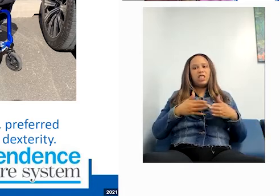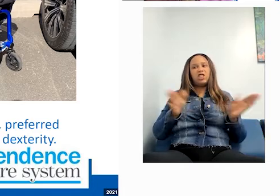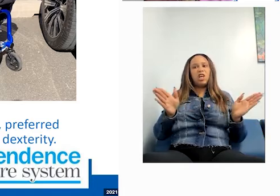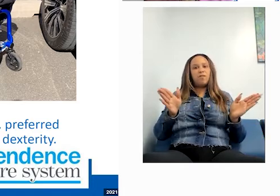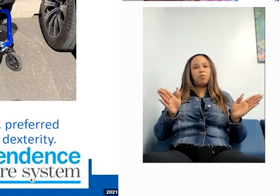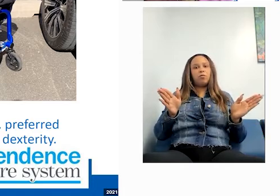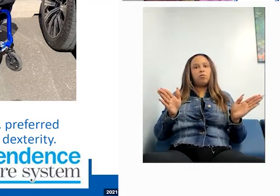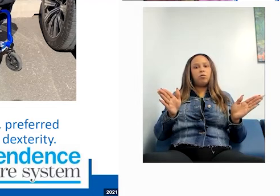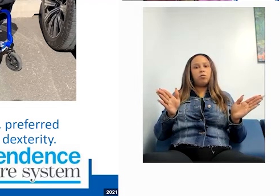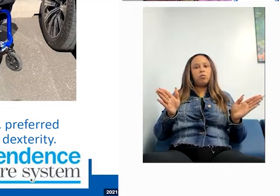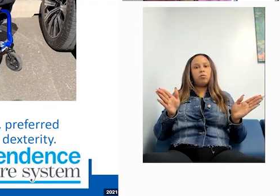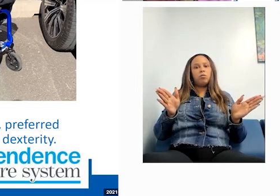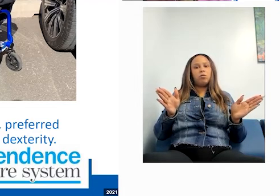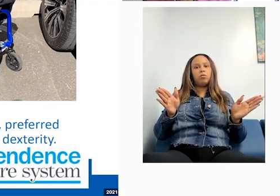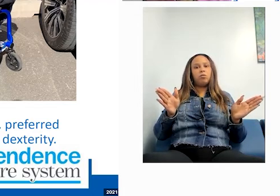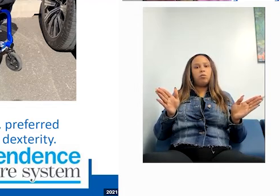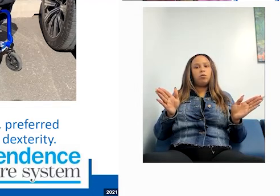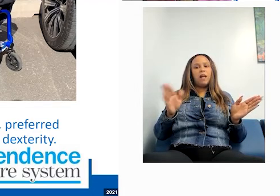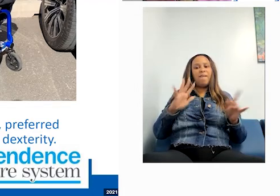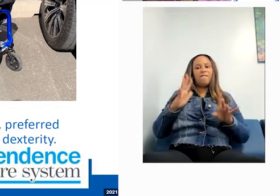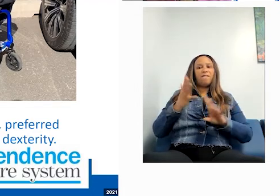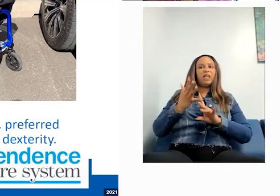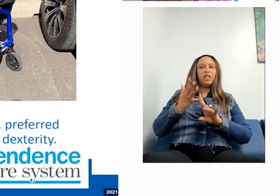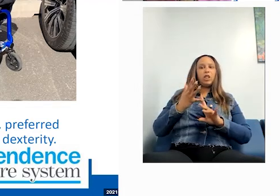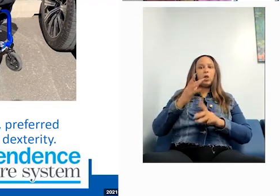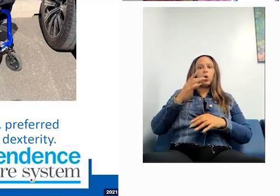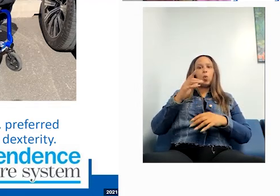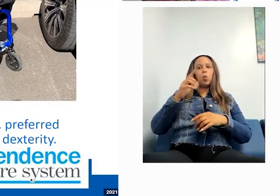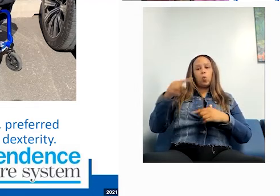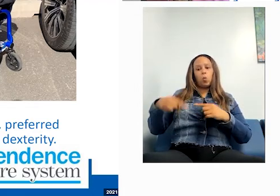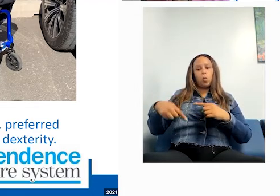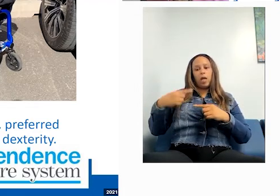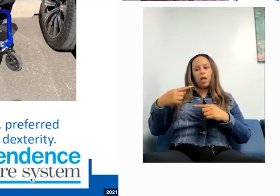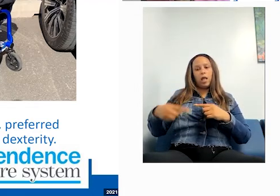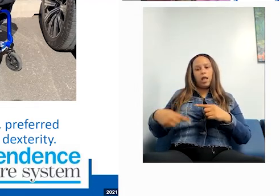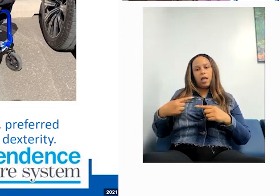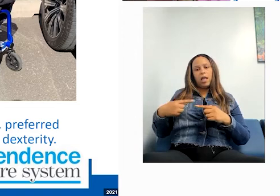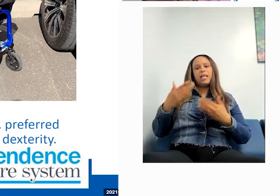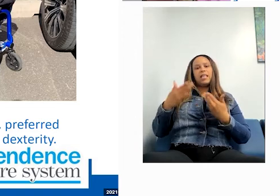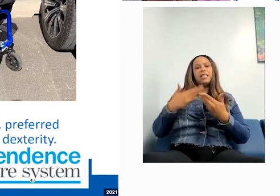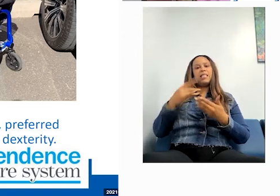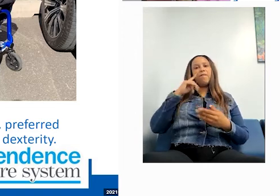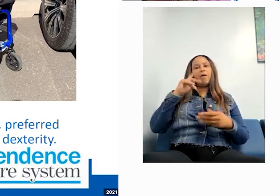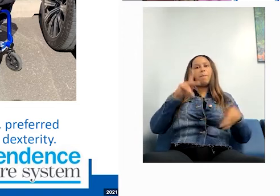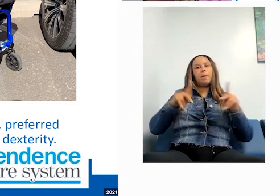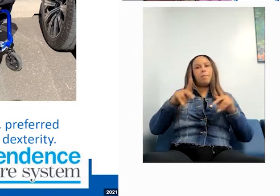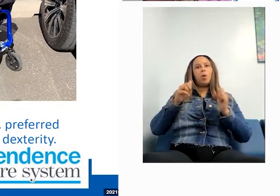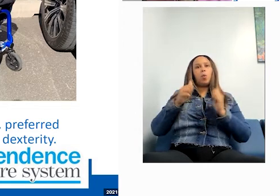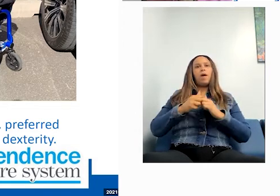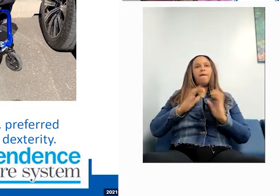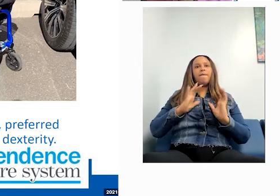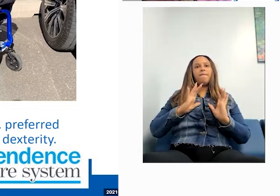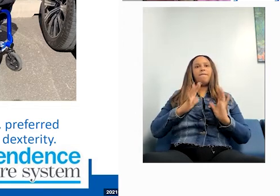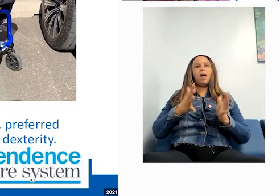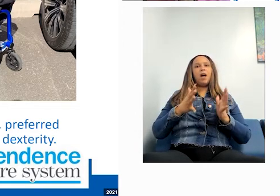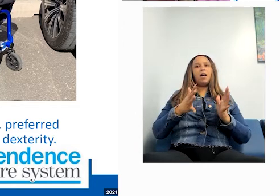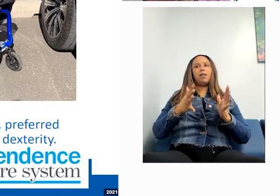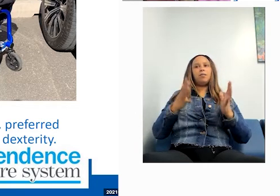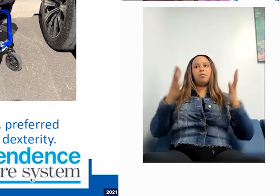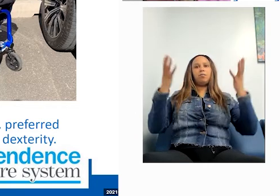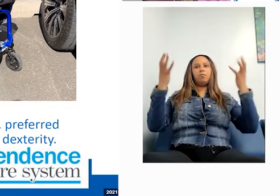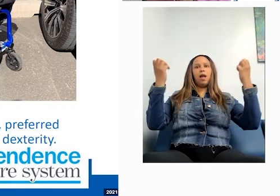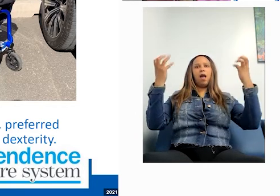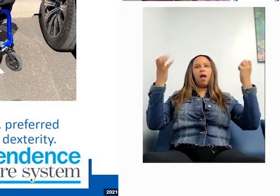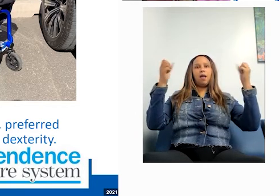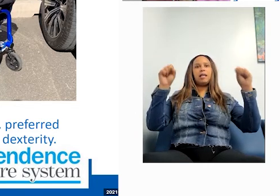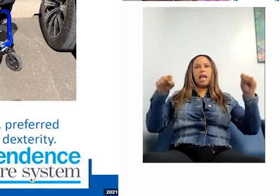overgeneralization, the fifth wheel's easier for people who have good fine dexterity in their hands to